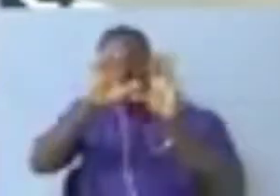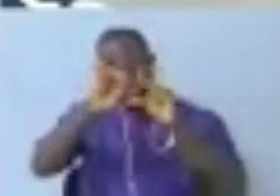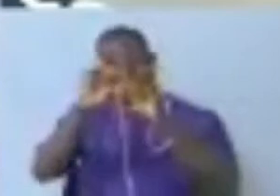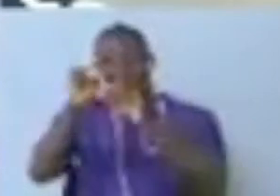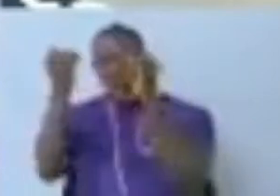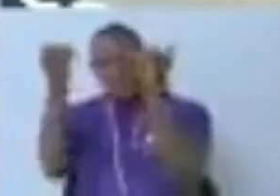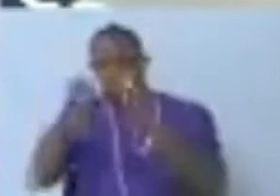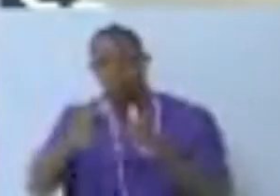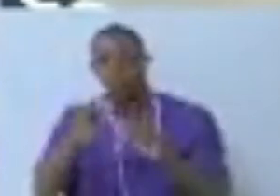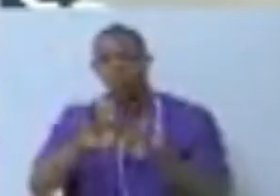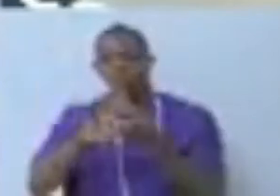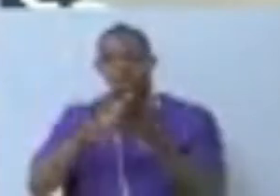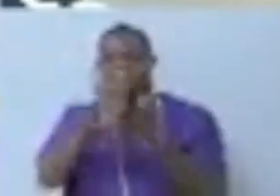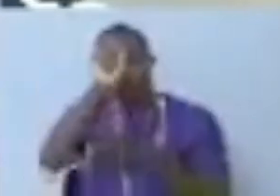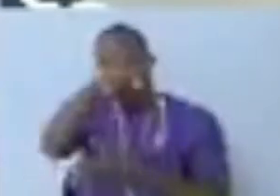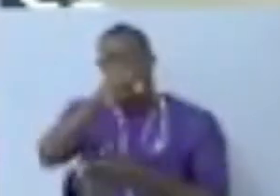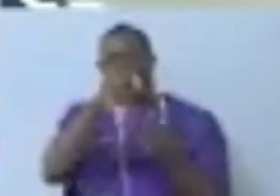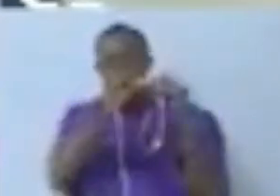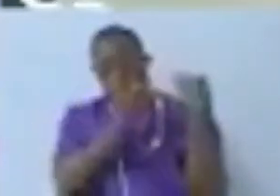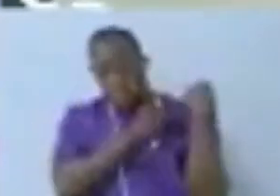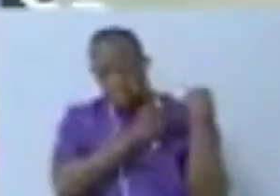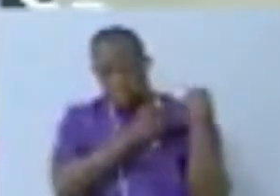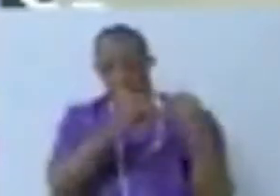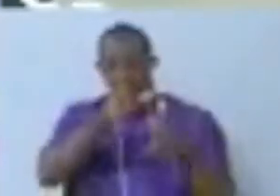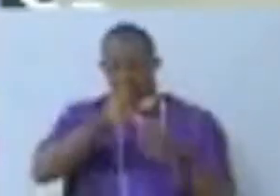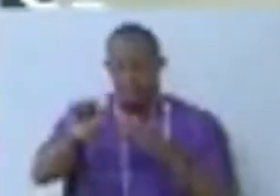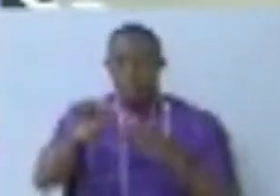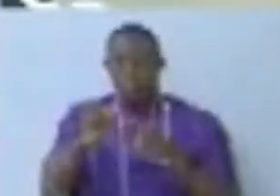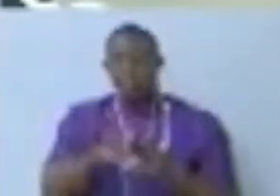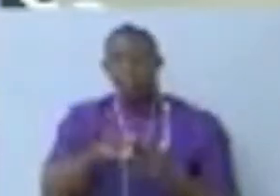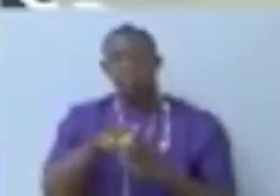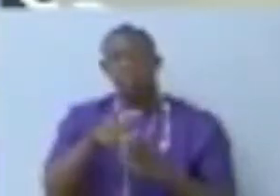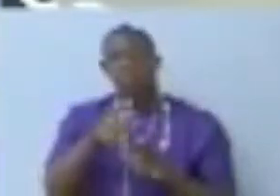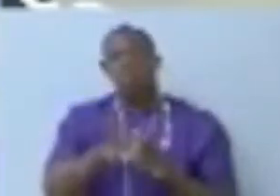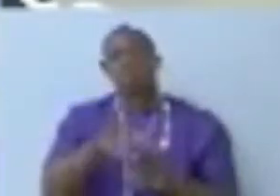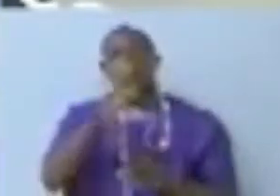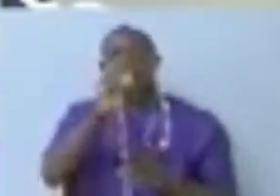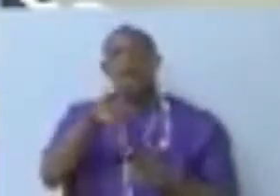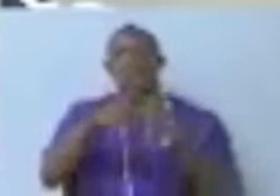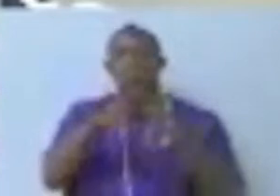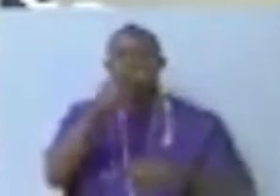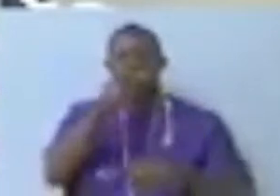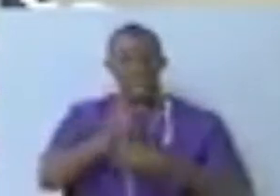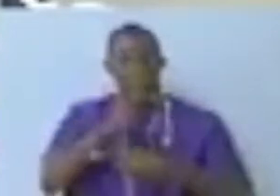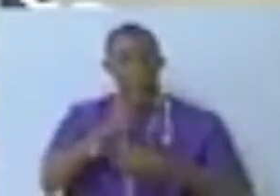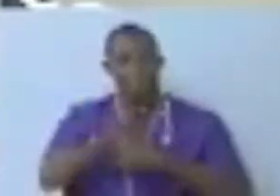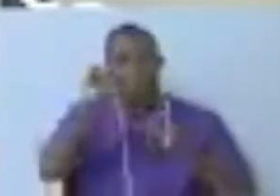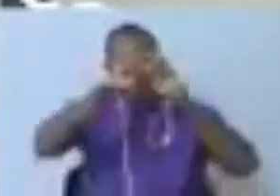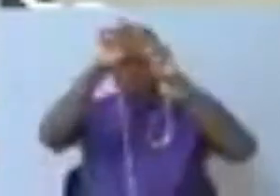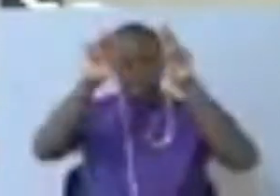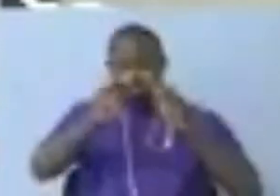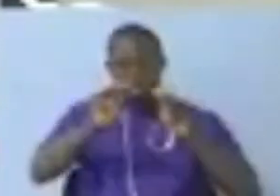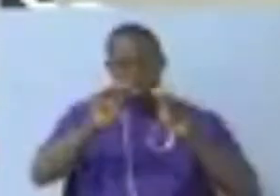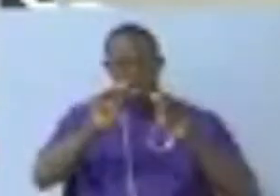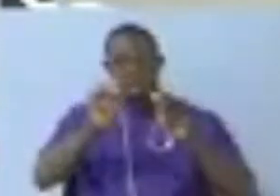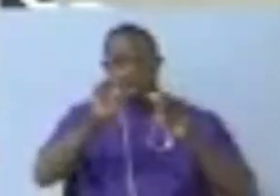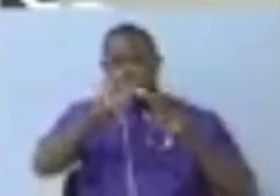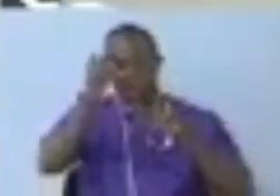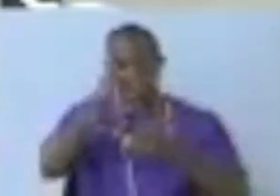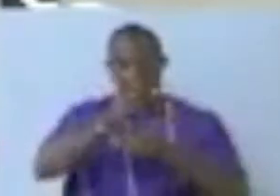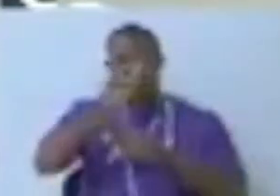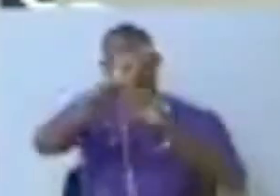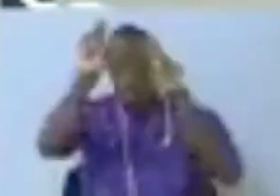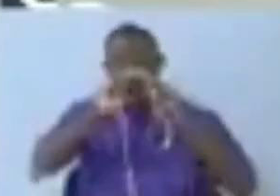ought to have been your responsibility to discharge Gambia's international obligations. And by